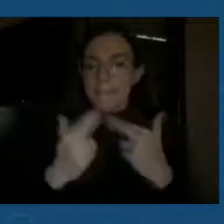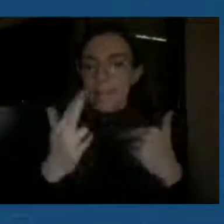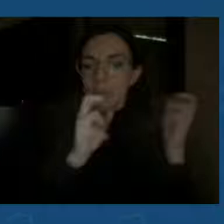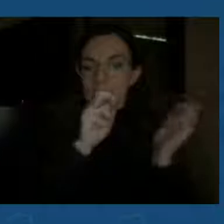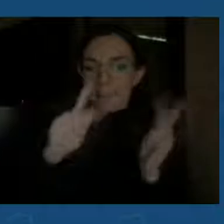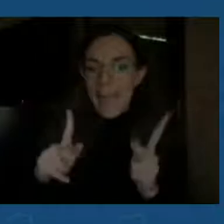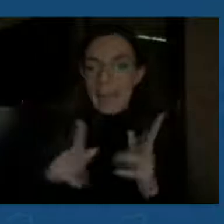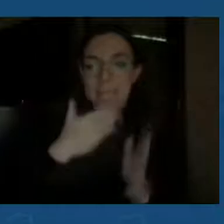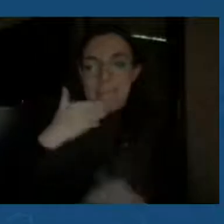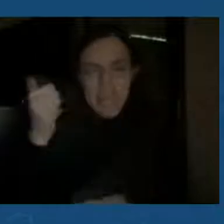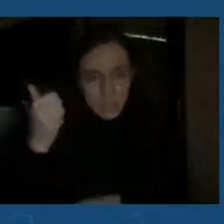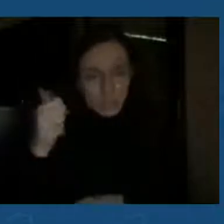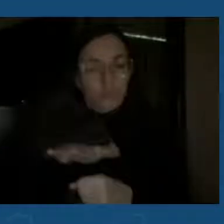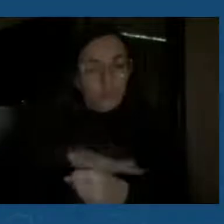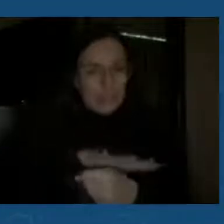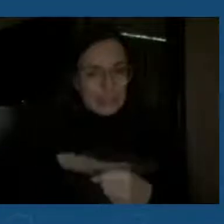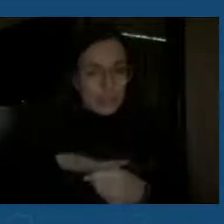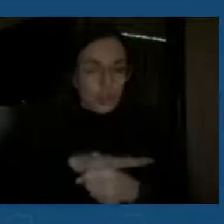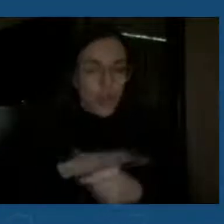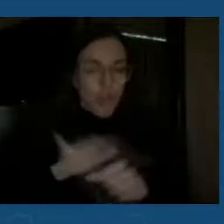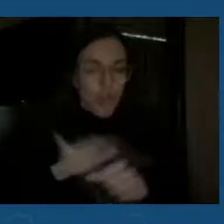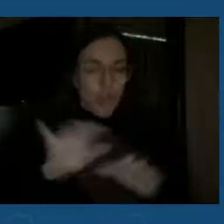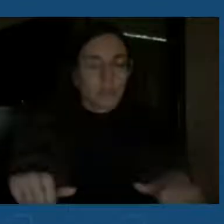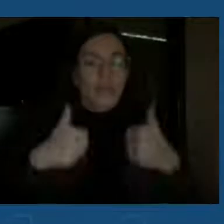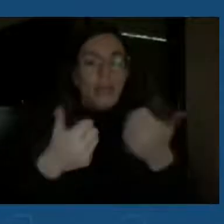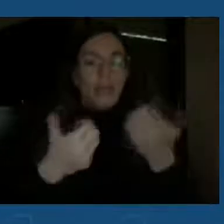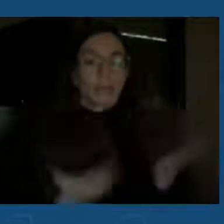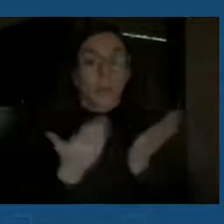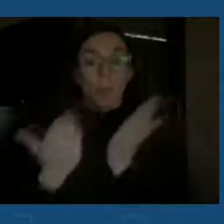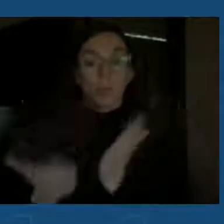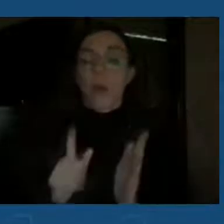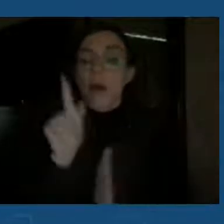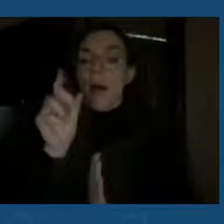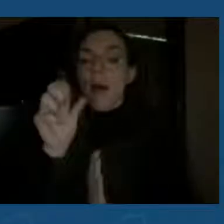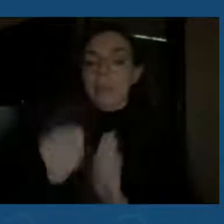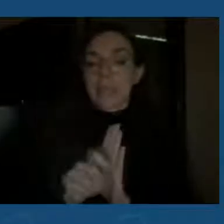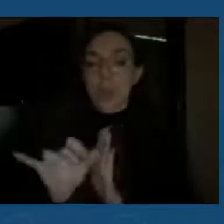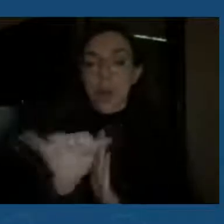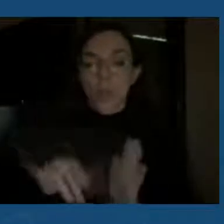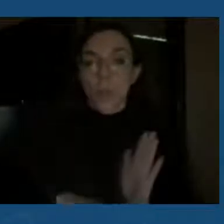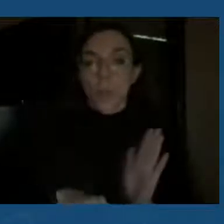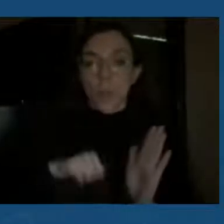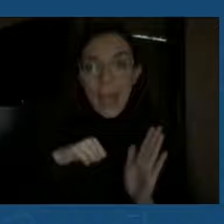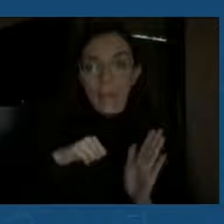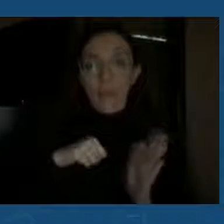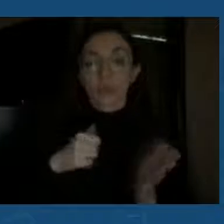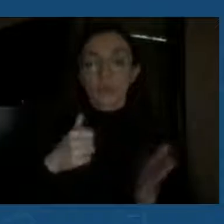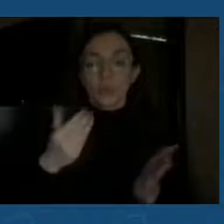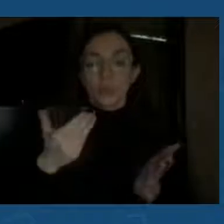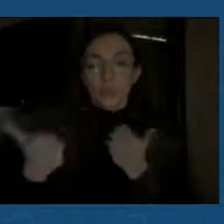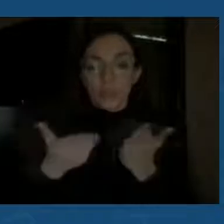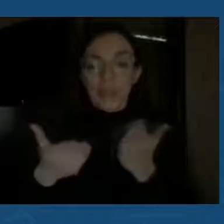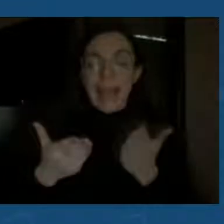Challenge proposal. Upstate is also proud to serve as the community's